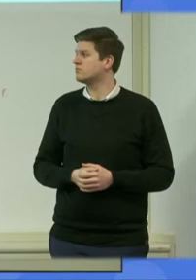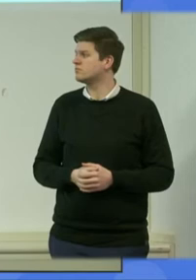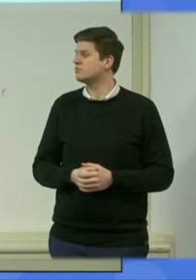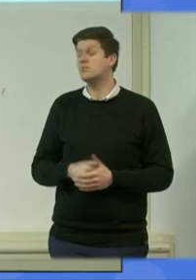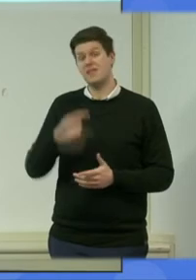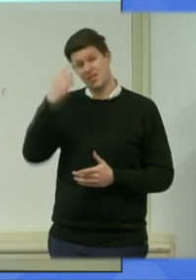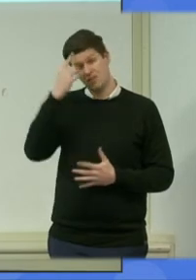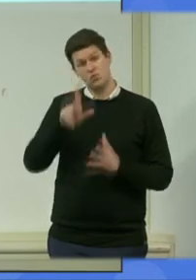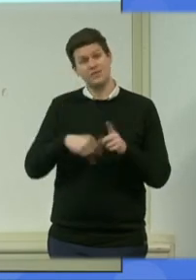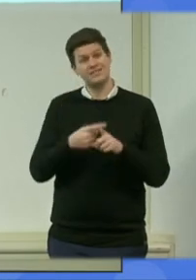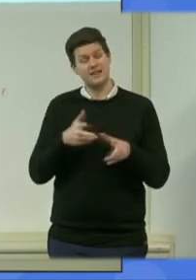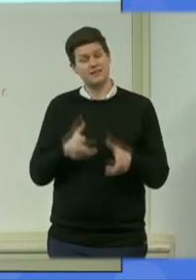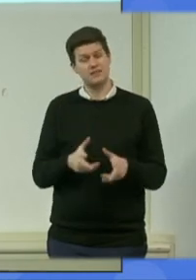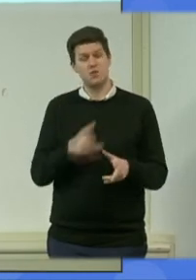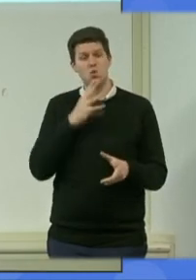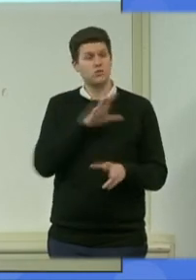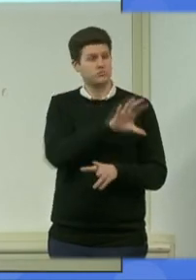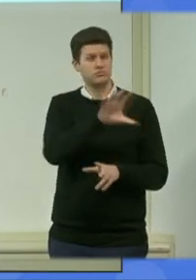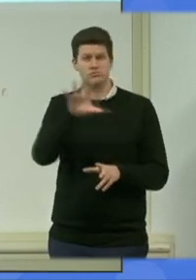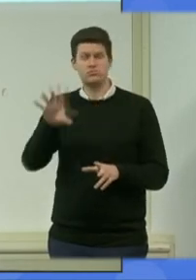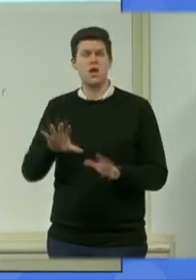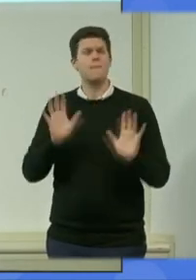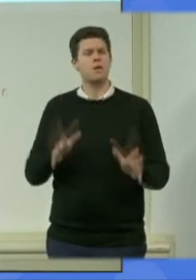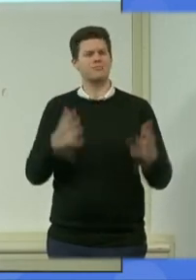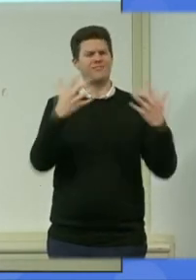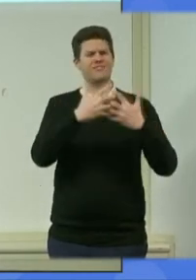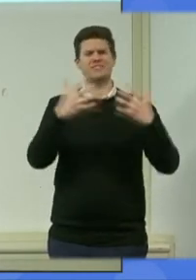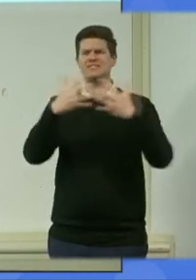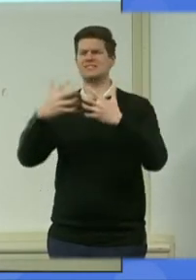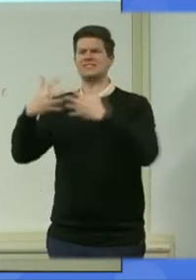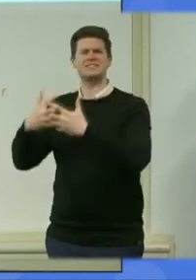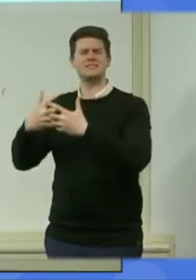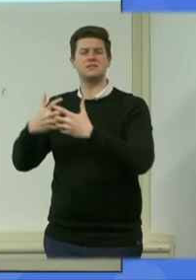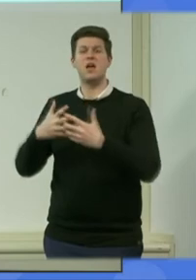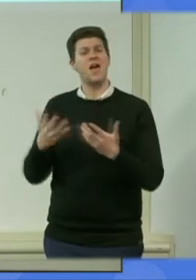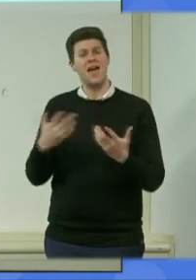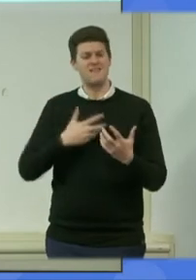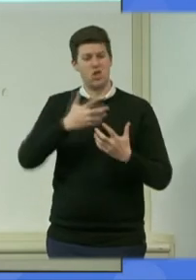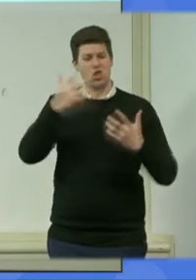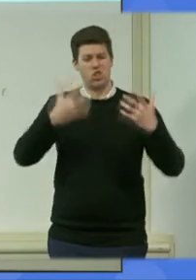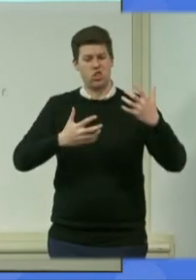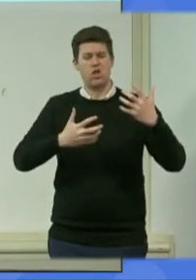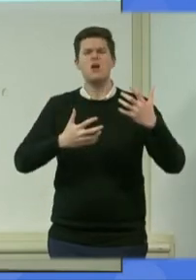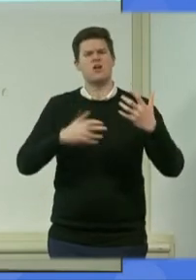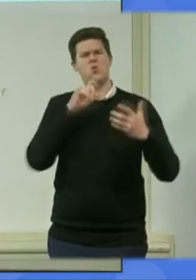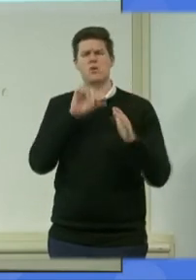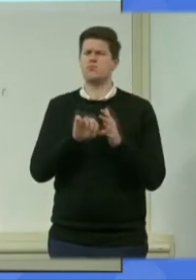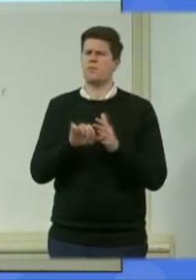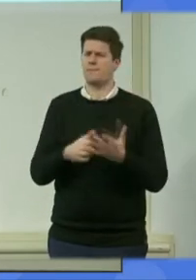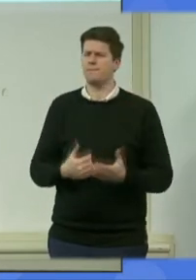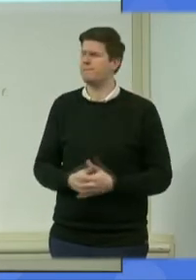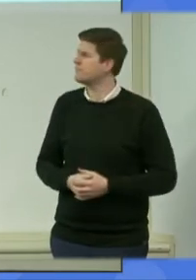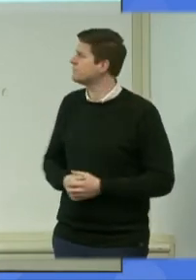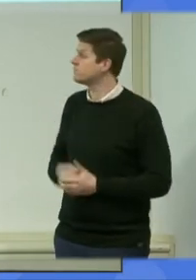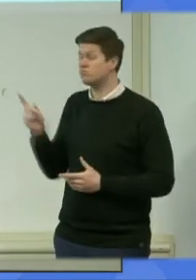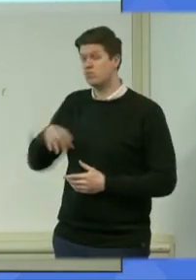tax system aren't designed well and they don't fit together, you get problems. And I want to show you a graph which, again, shows these